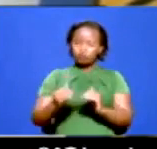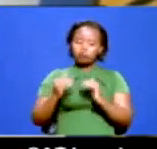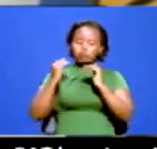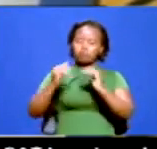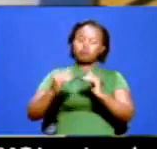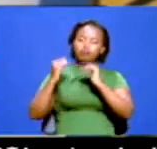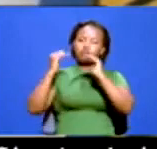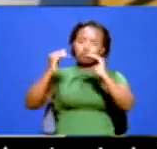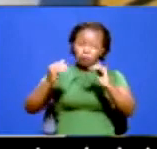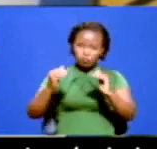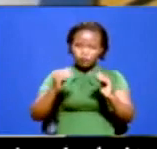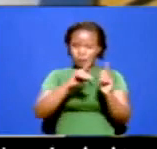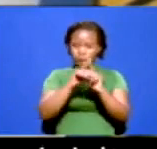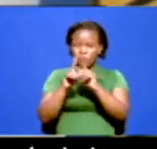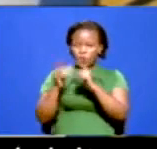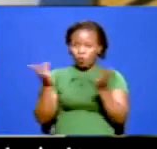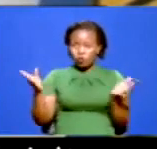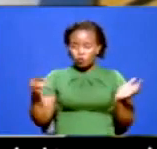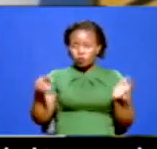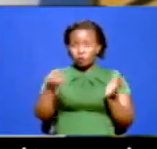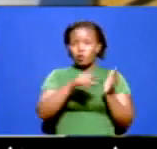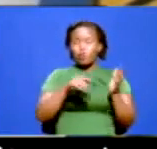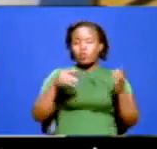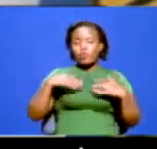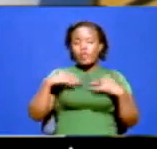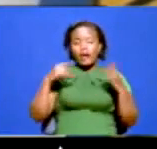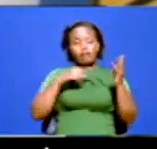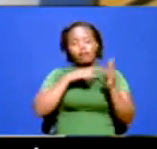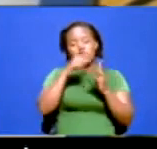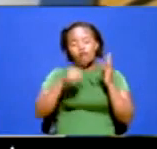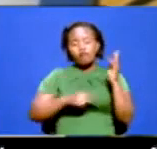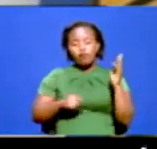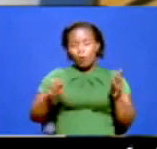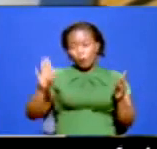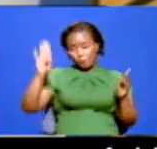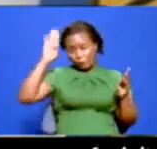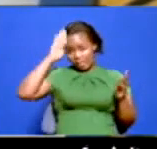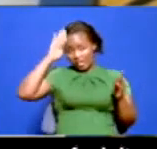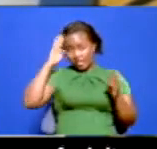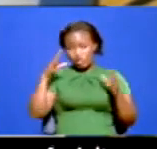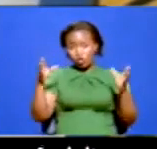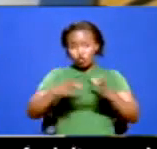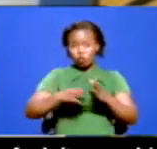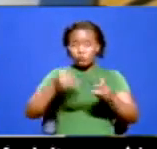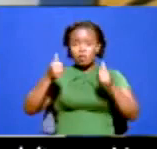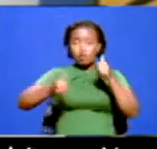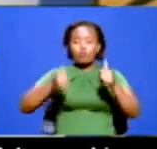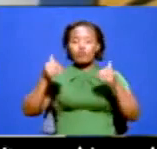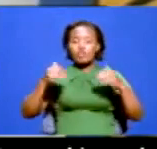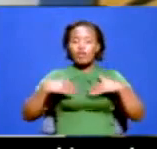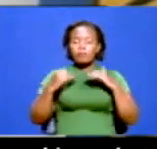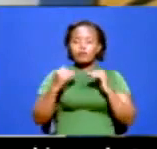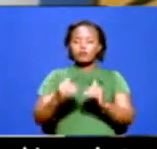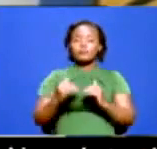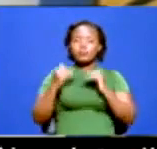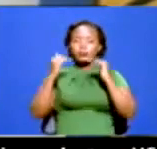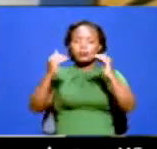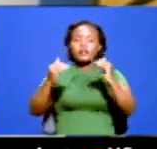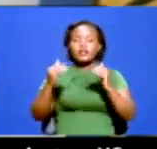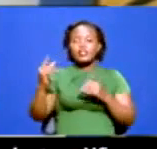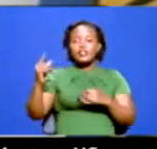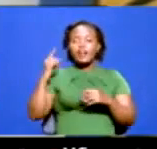As you said, we now have four brigadiers who've just been promoted in LIGO, commanding